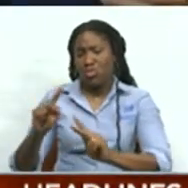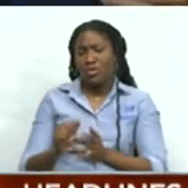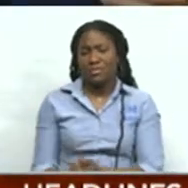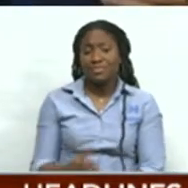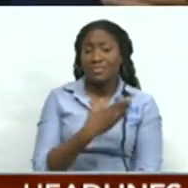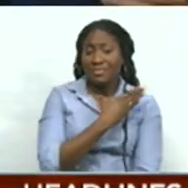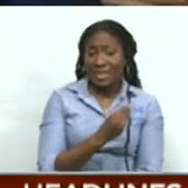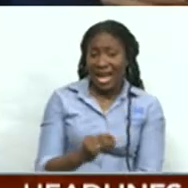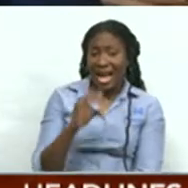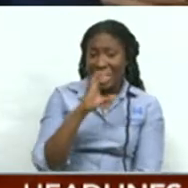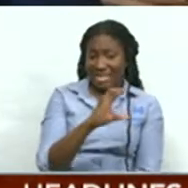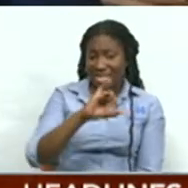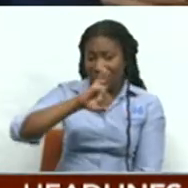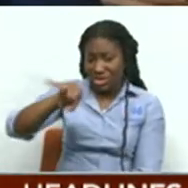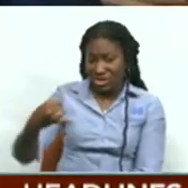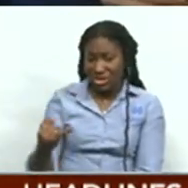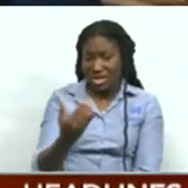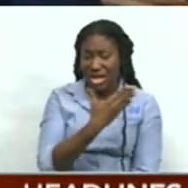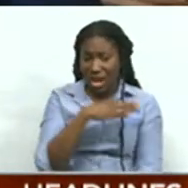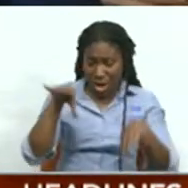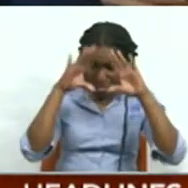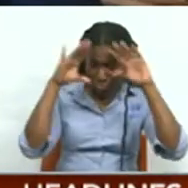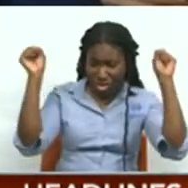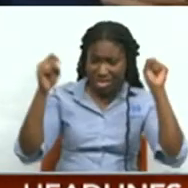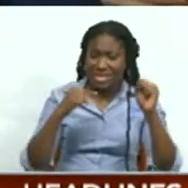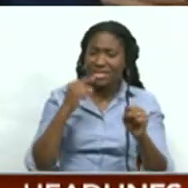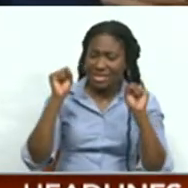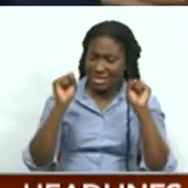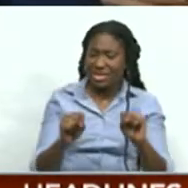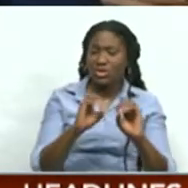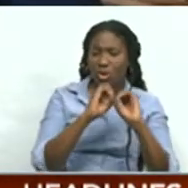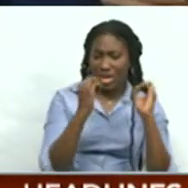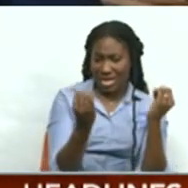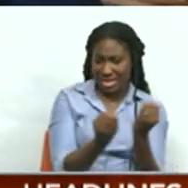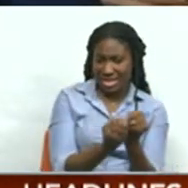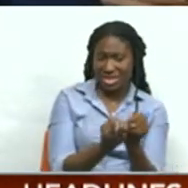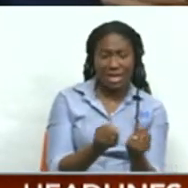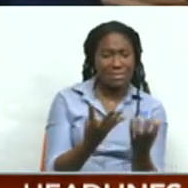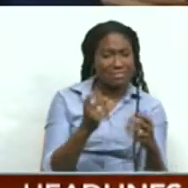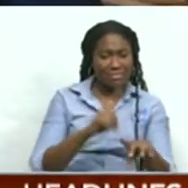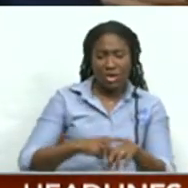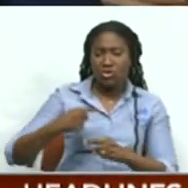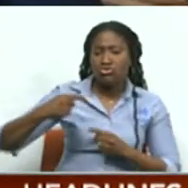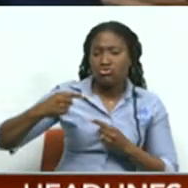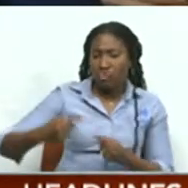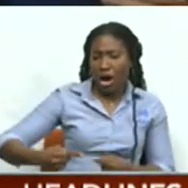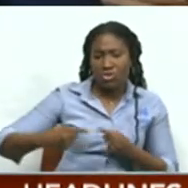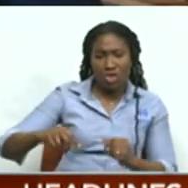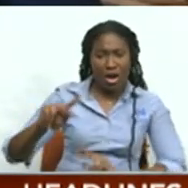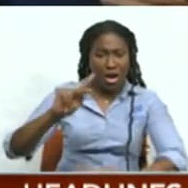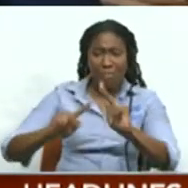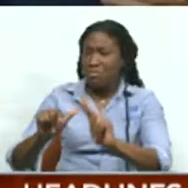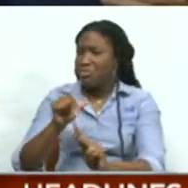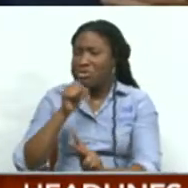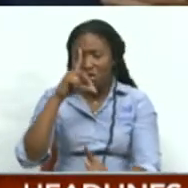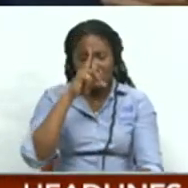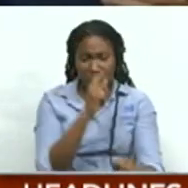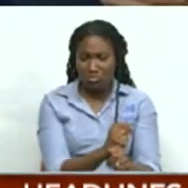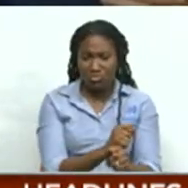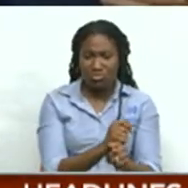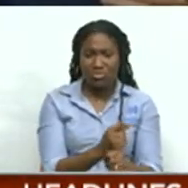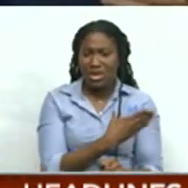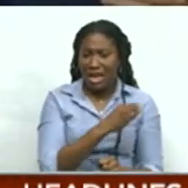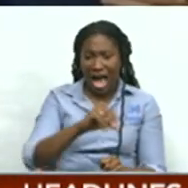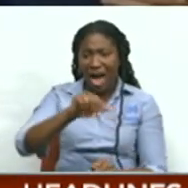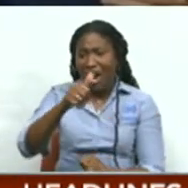President Adrian Saunders admits that the organization has had to continuously struggle for support from citizens of this country and other CARICOM nations